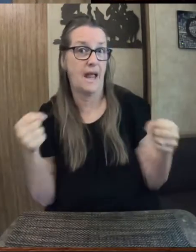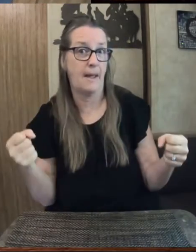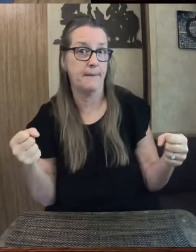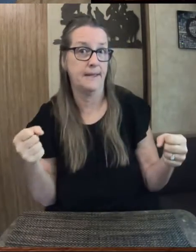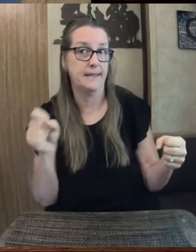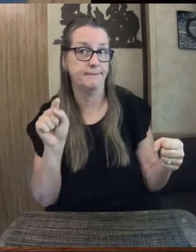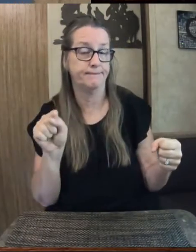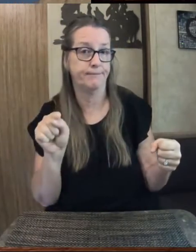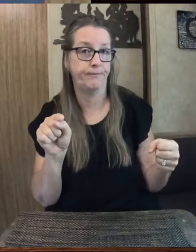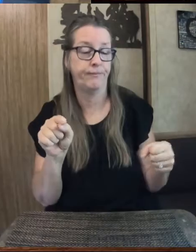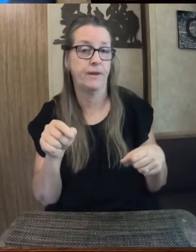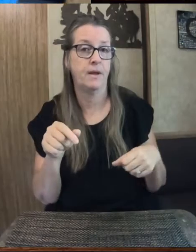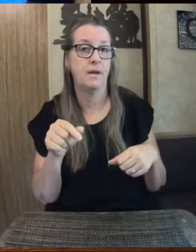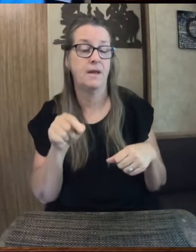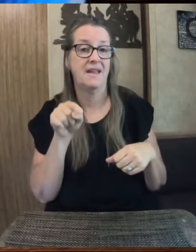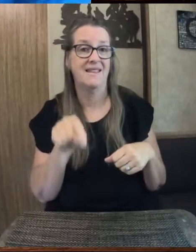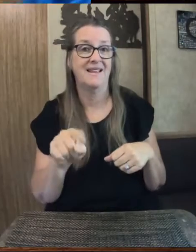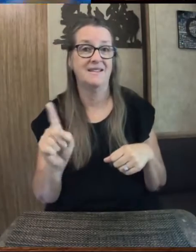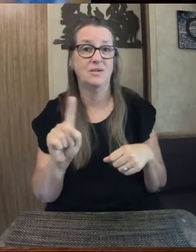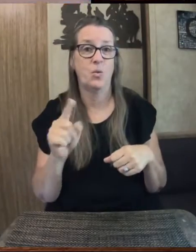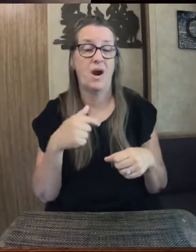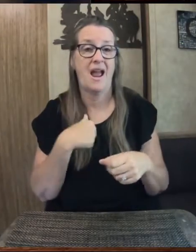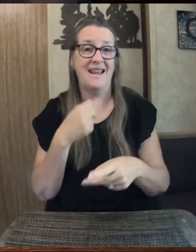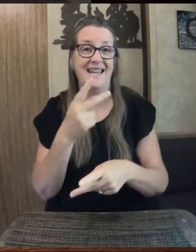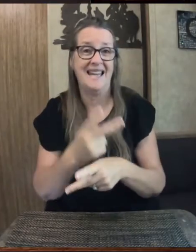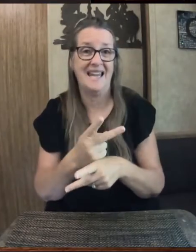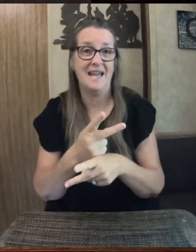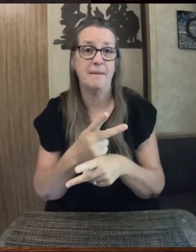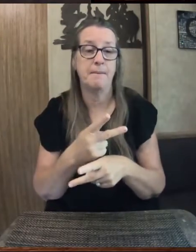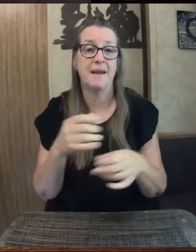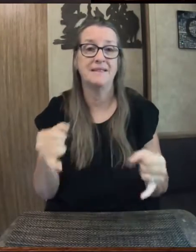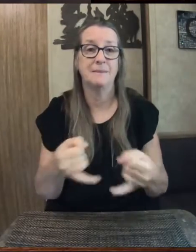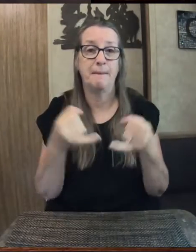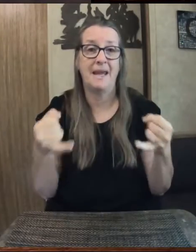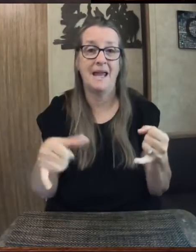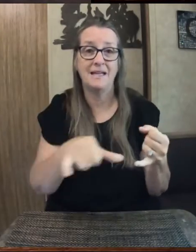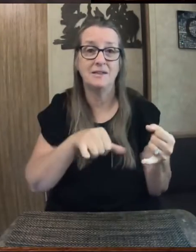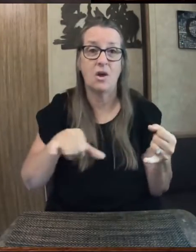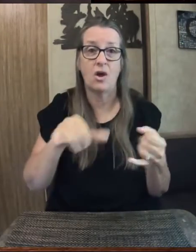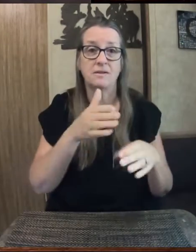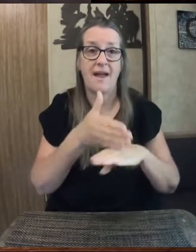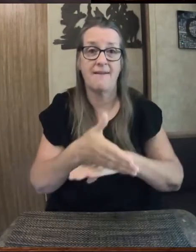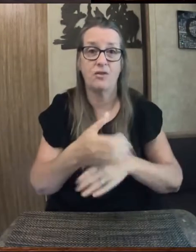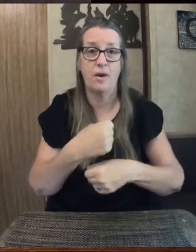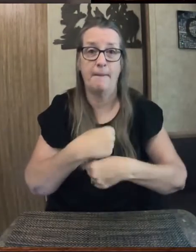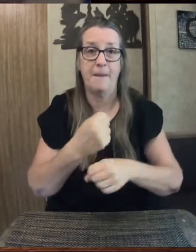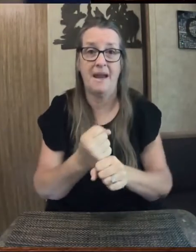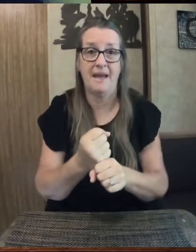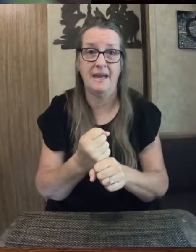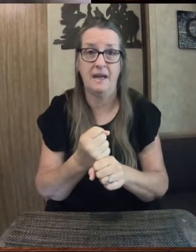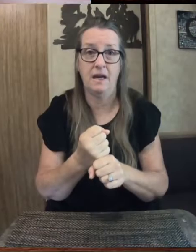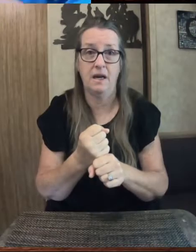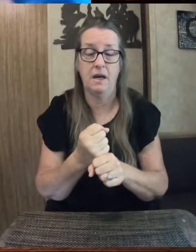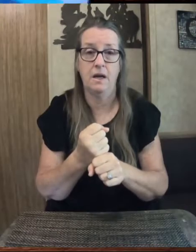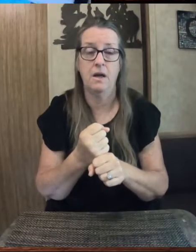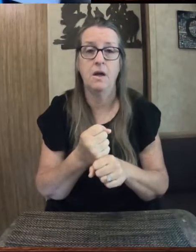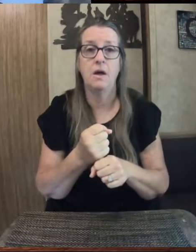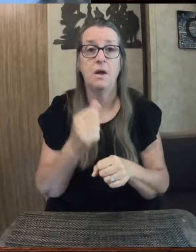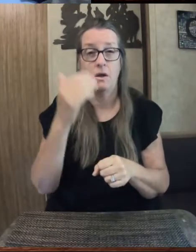cabinet. This is where I keep my spaghetti sauce after I make it.